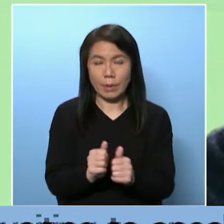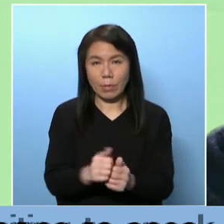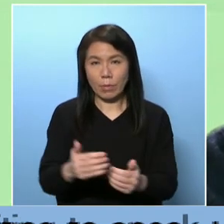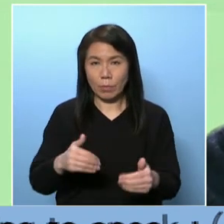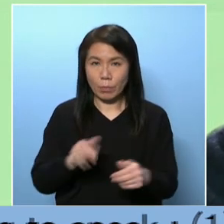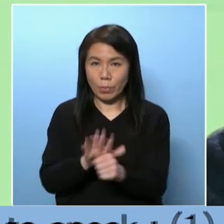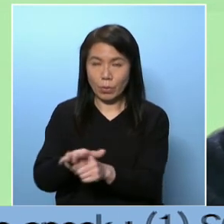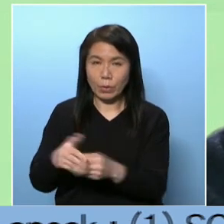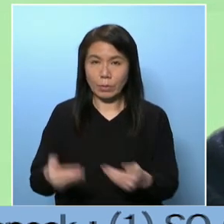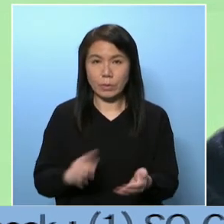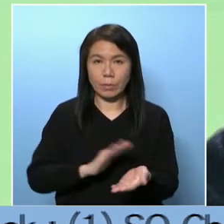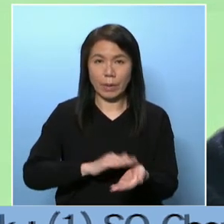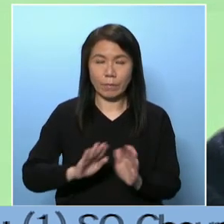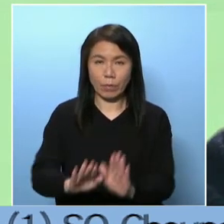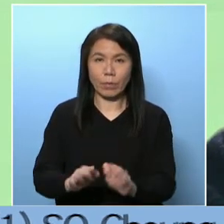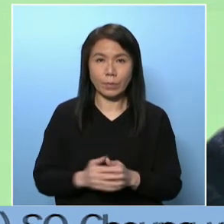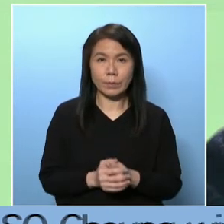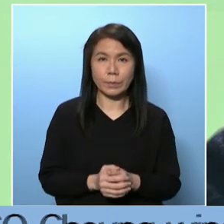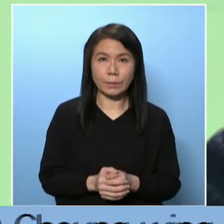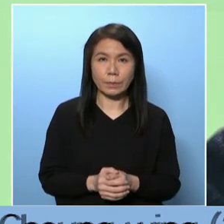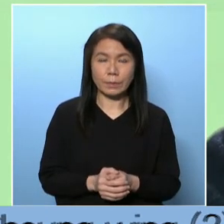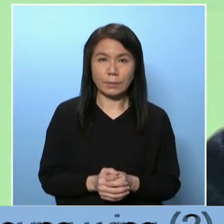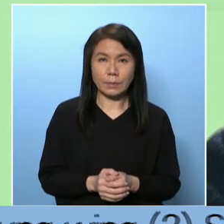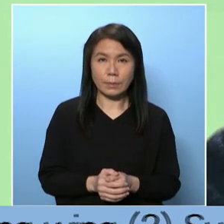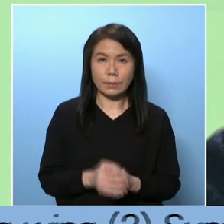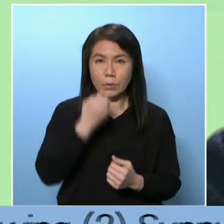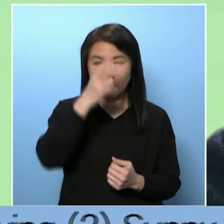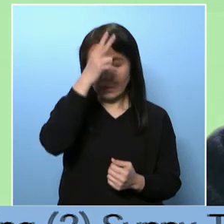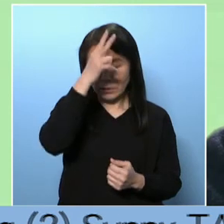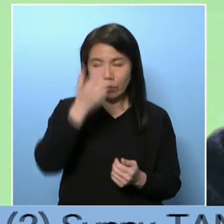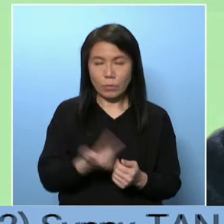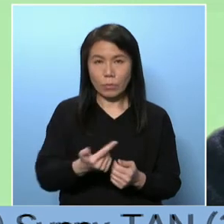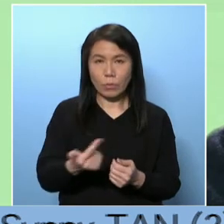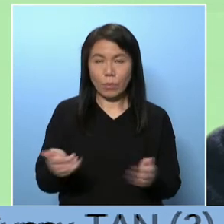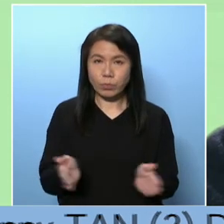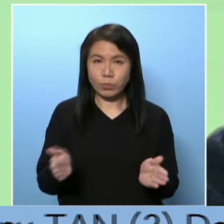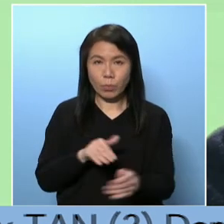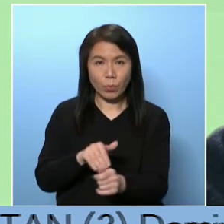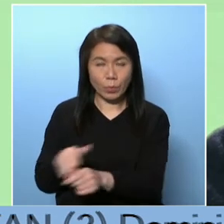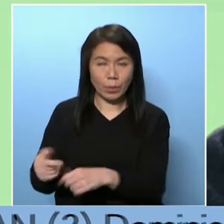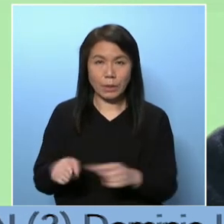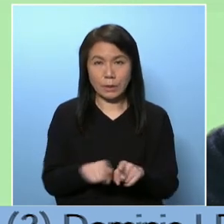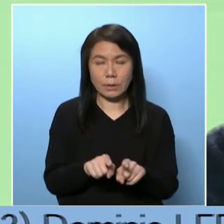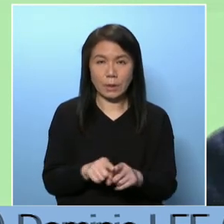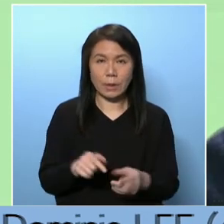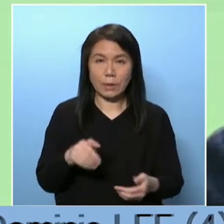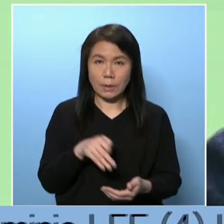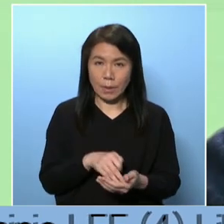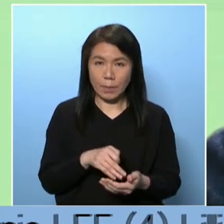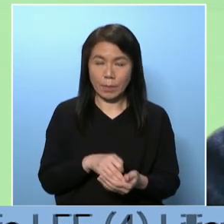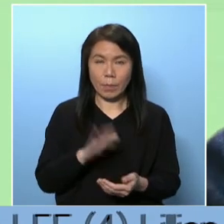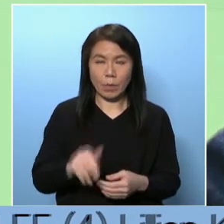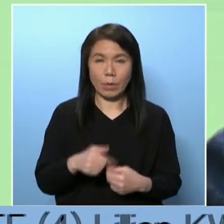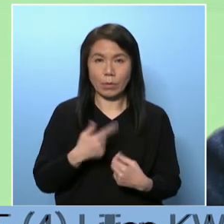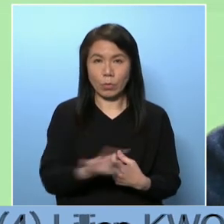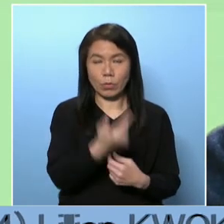also call upon those who are willing to help to chip in. And if we are able to work together